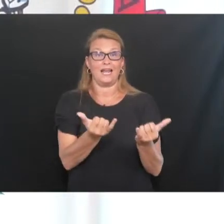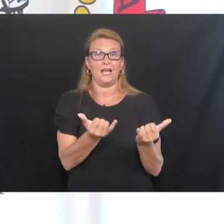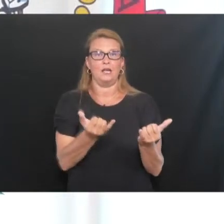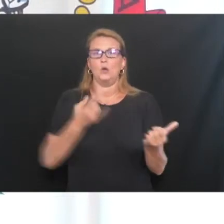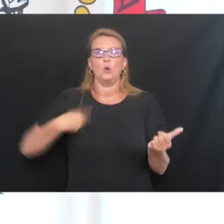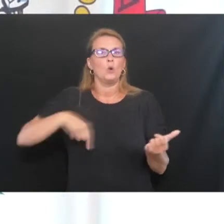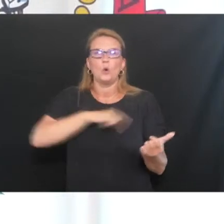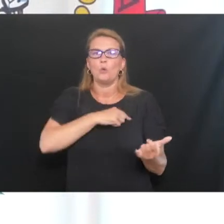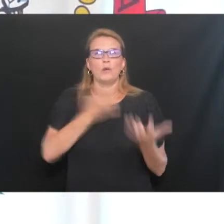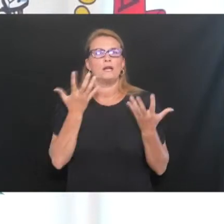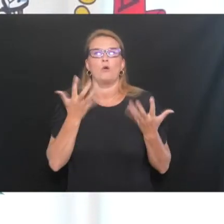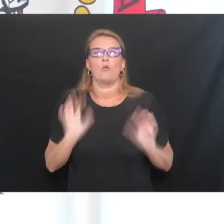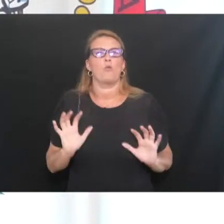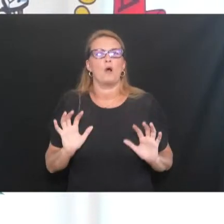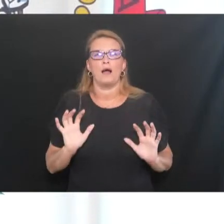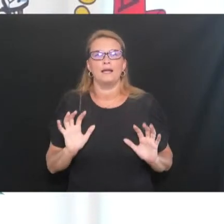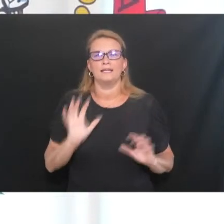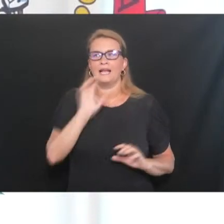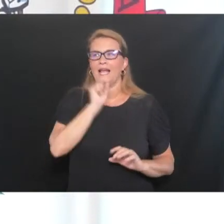do not want our